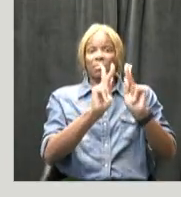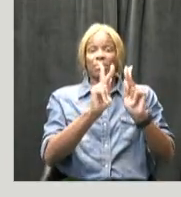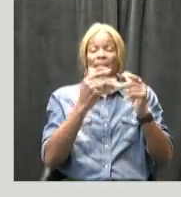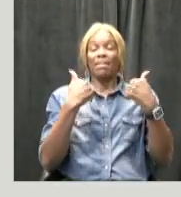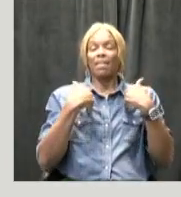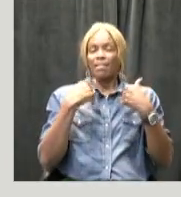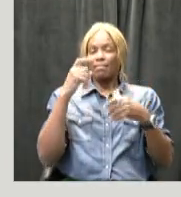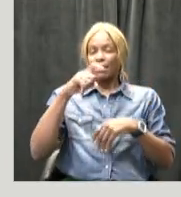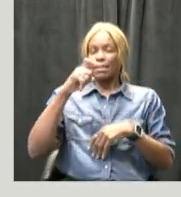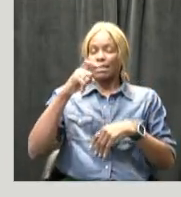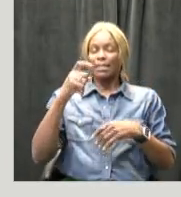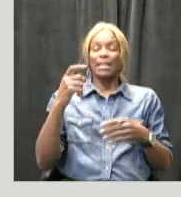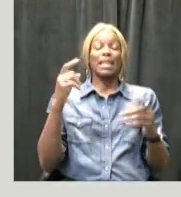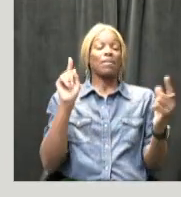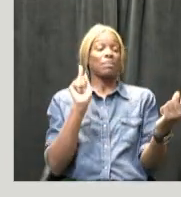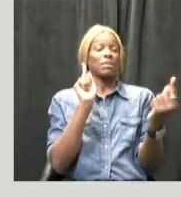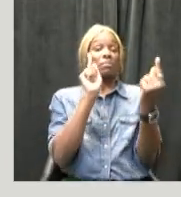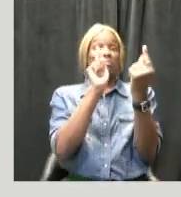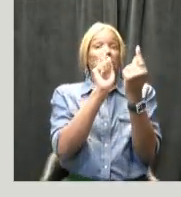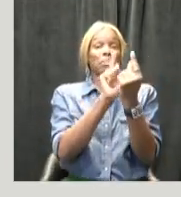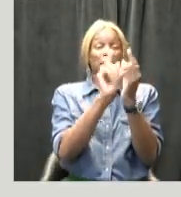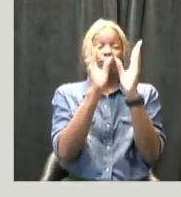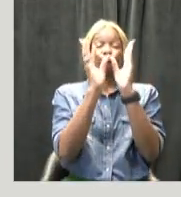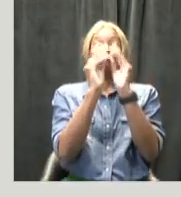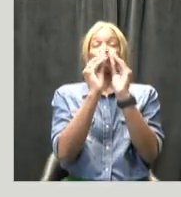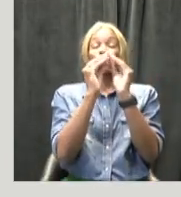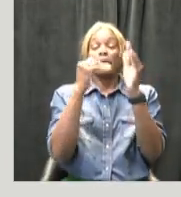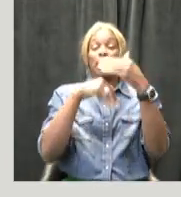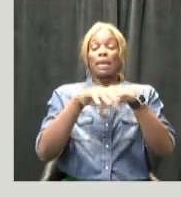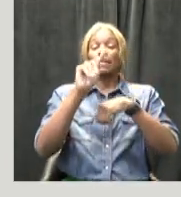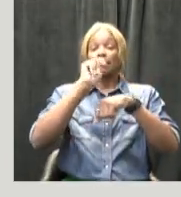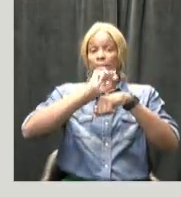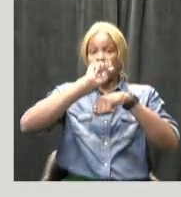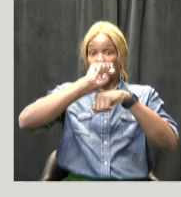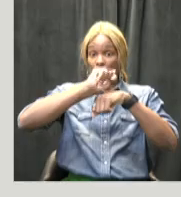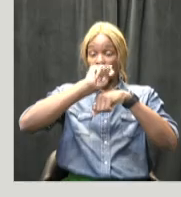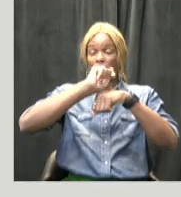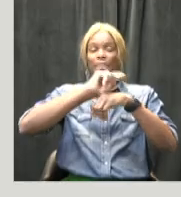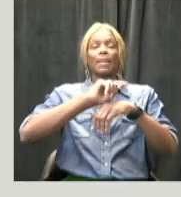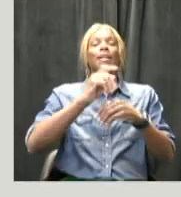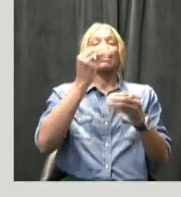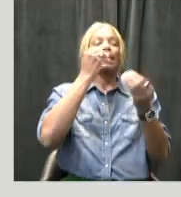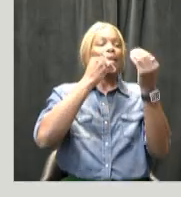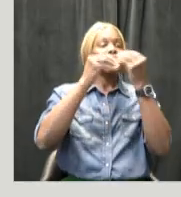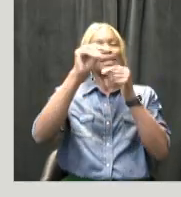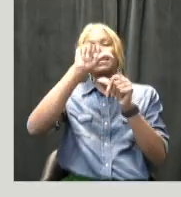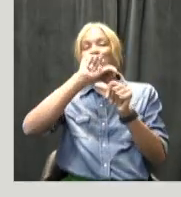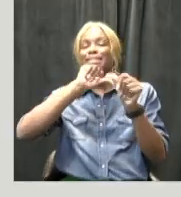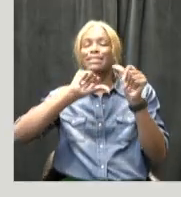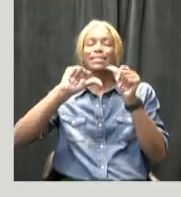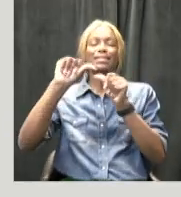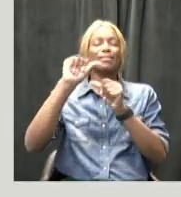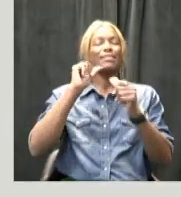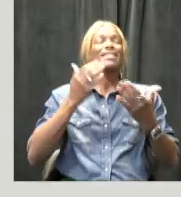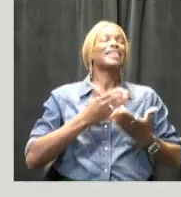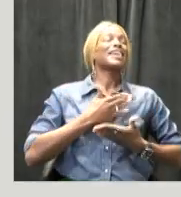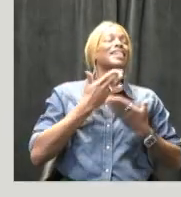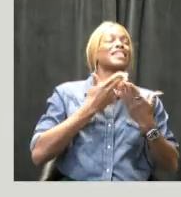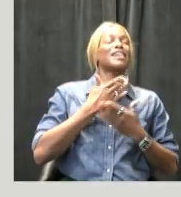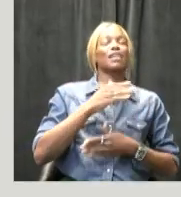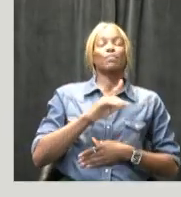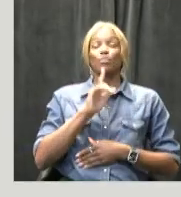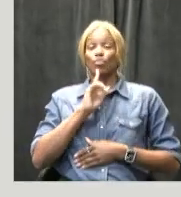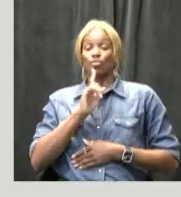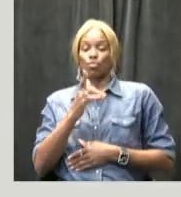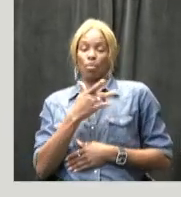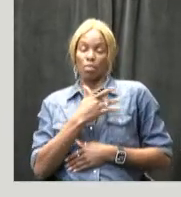together in the temple courts. And they broke bread in their homes and ate together with glad and sincere hearts,